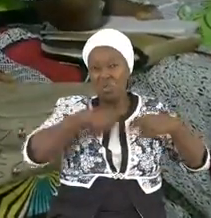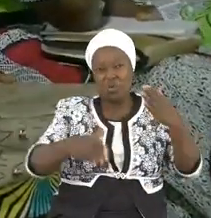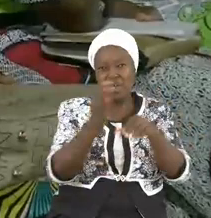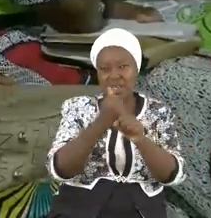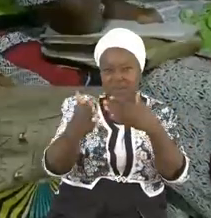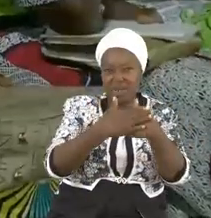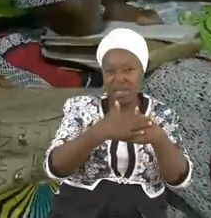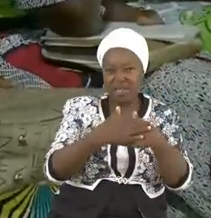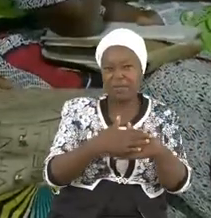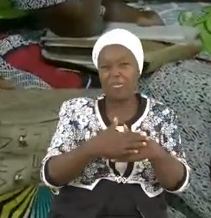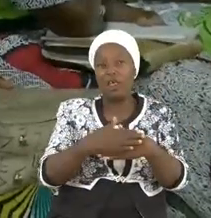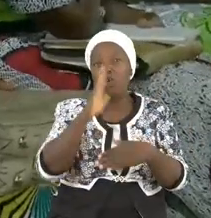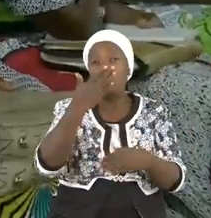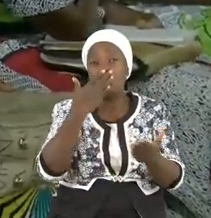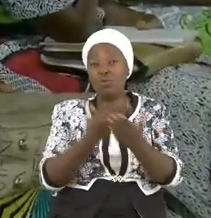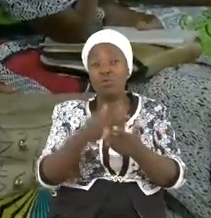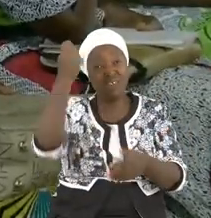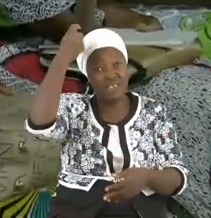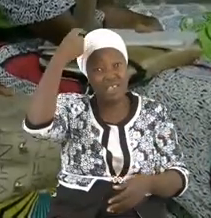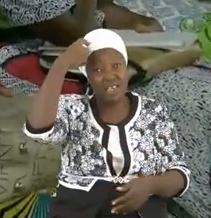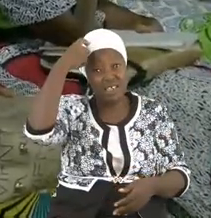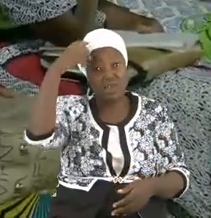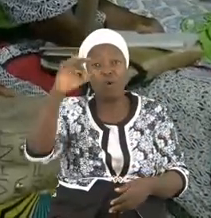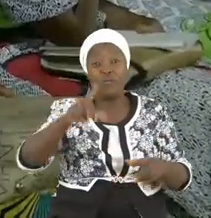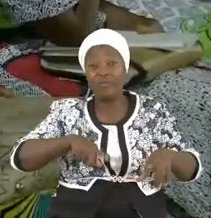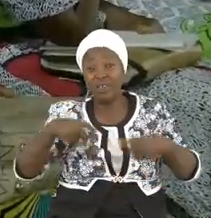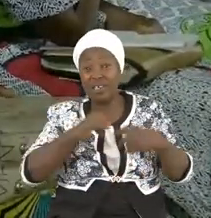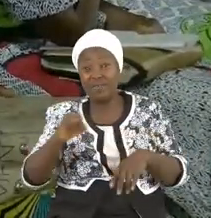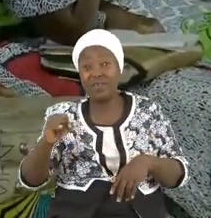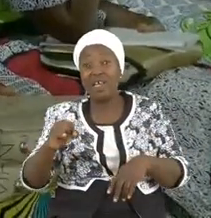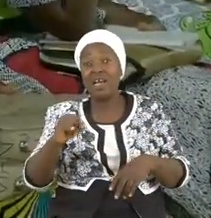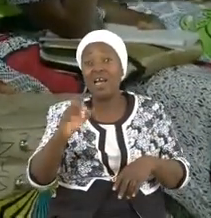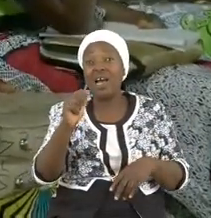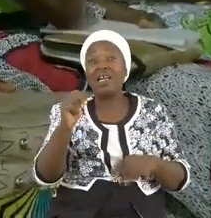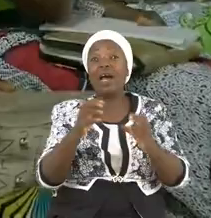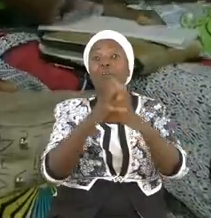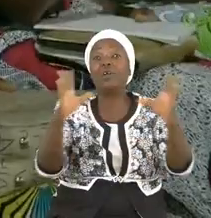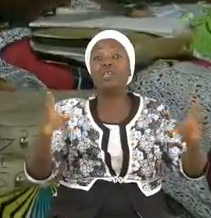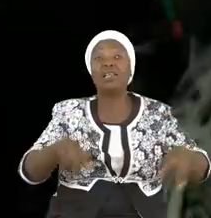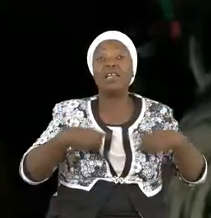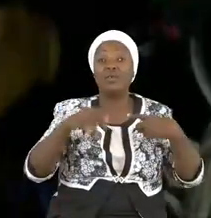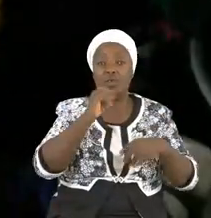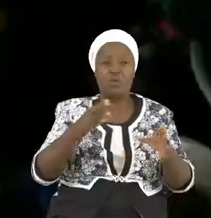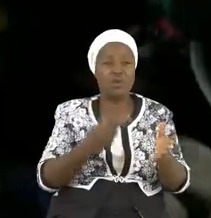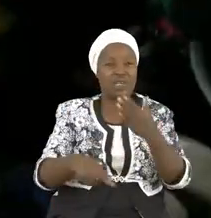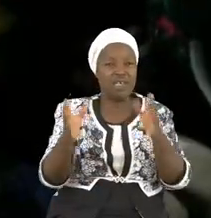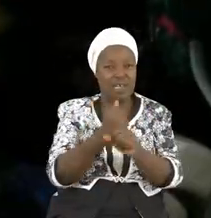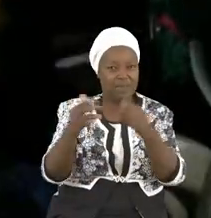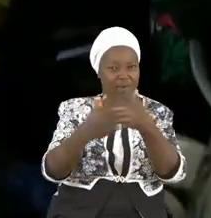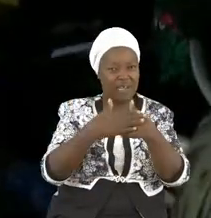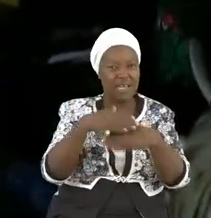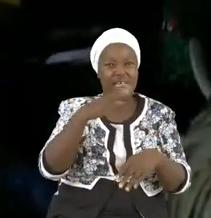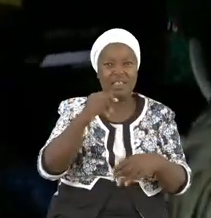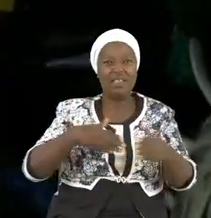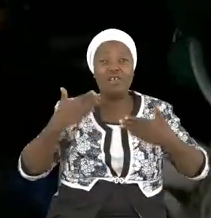Your good sense of living an abundant life, you will recover. The joy of the